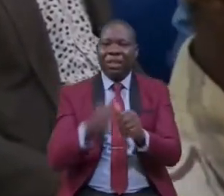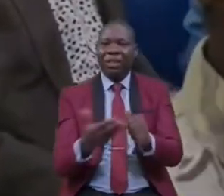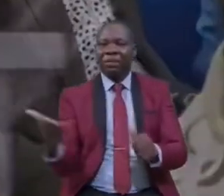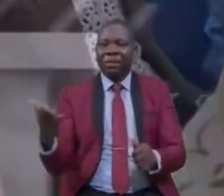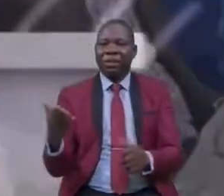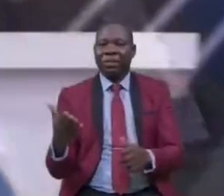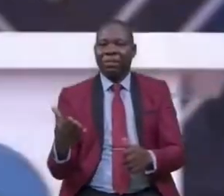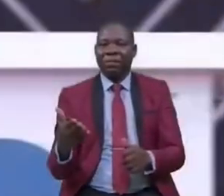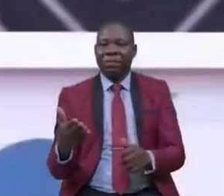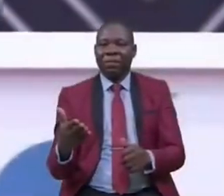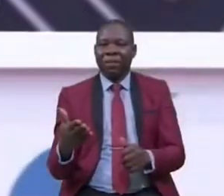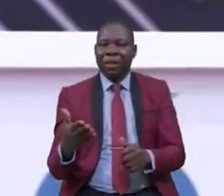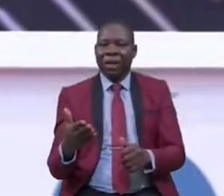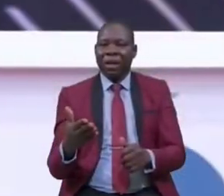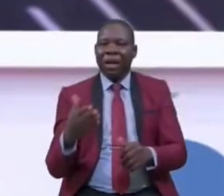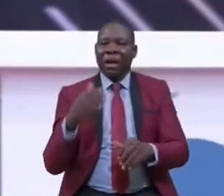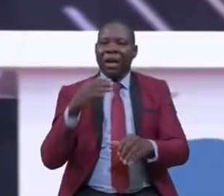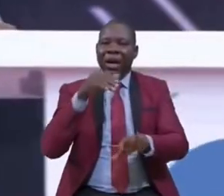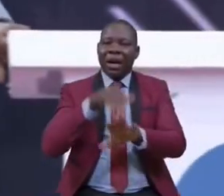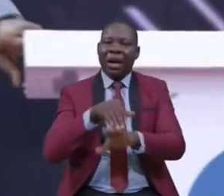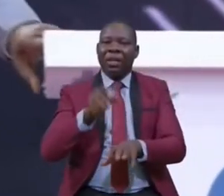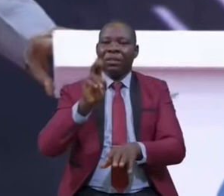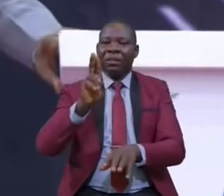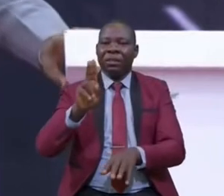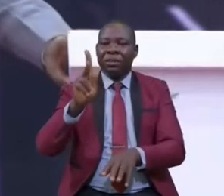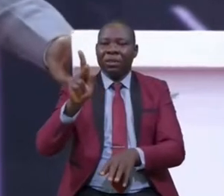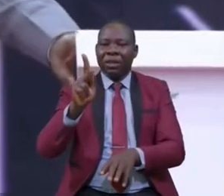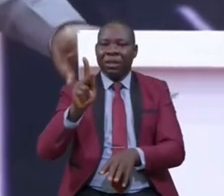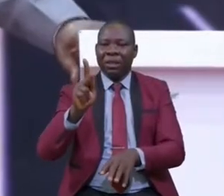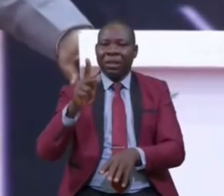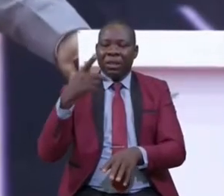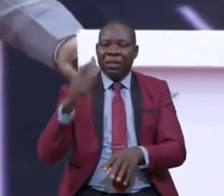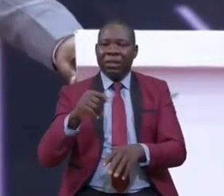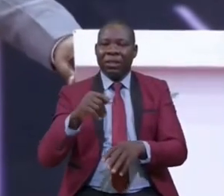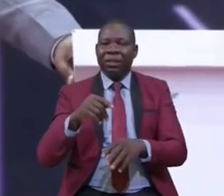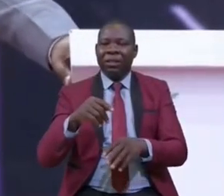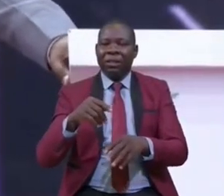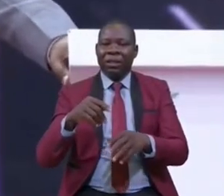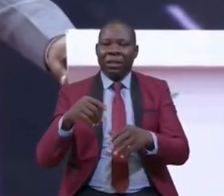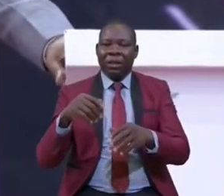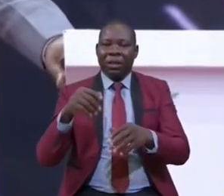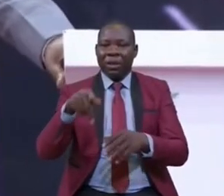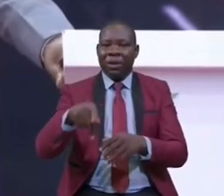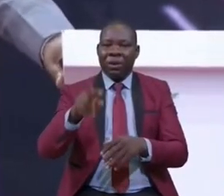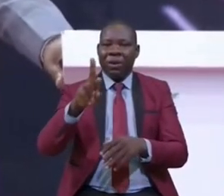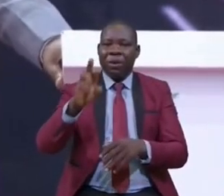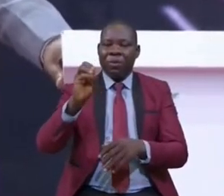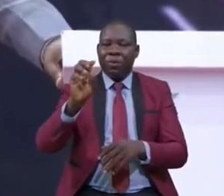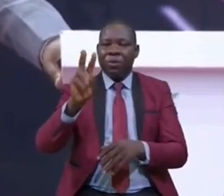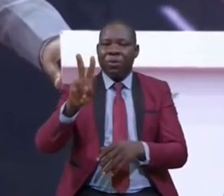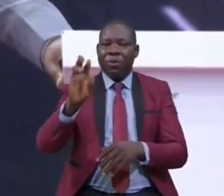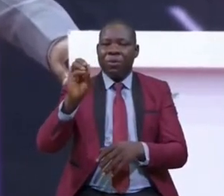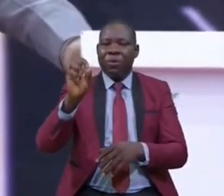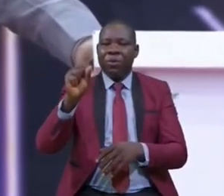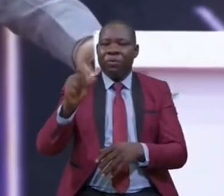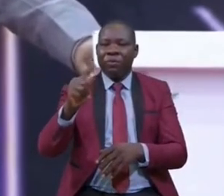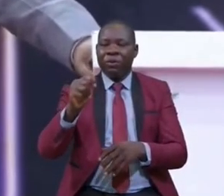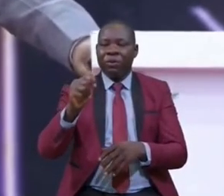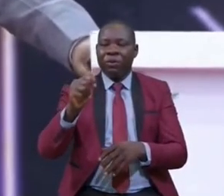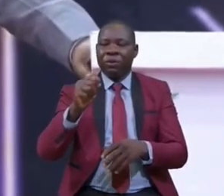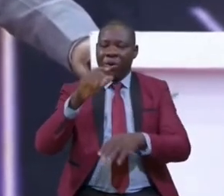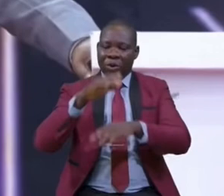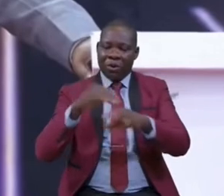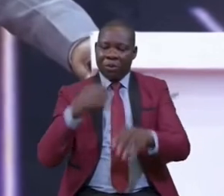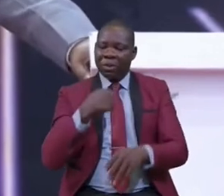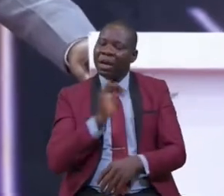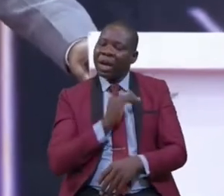there in the UK, the provost there called me and said, "Did your provost in Nigeria tell you